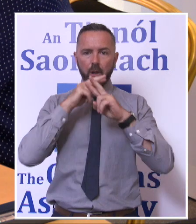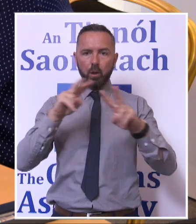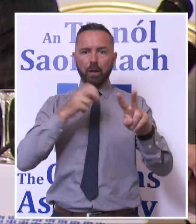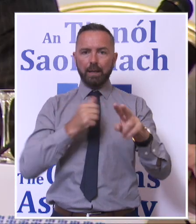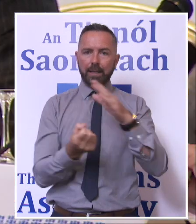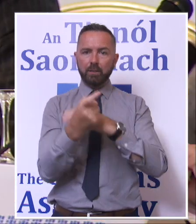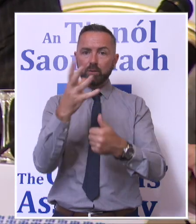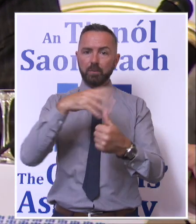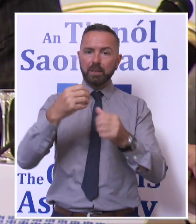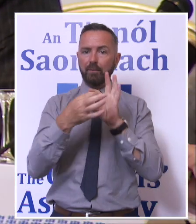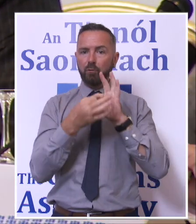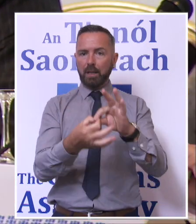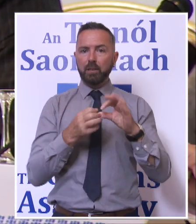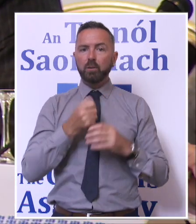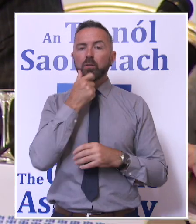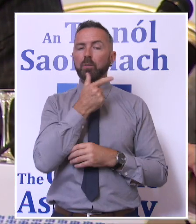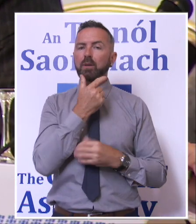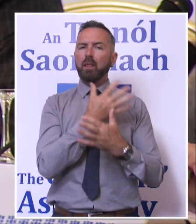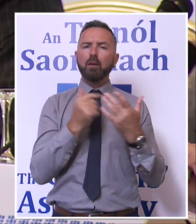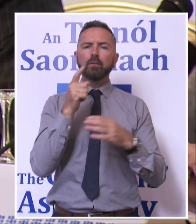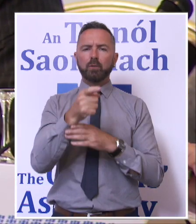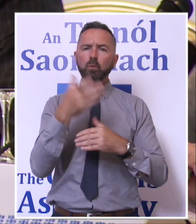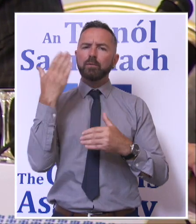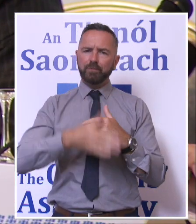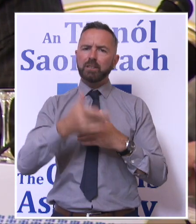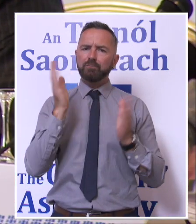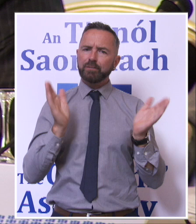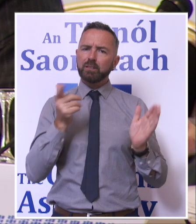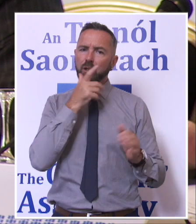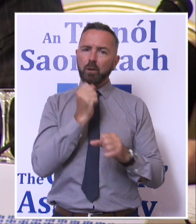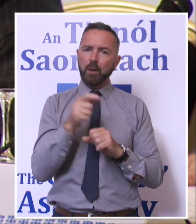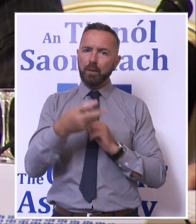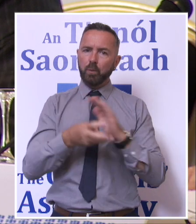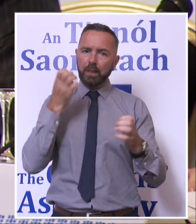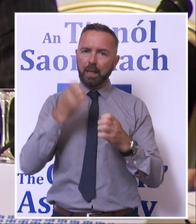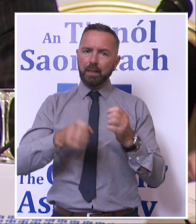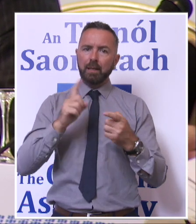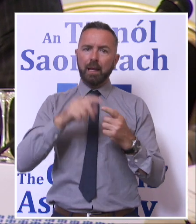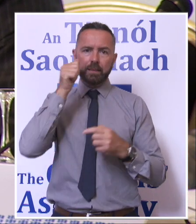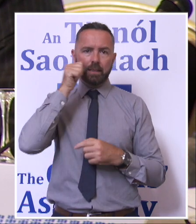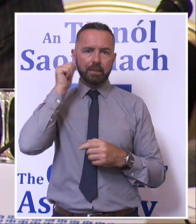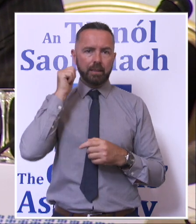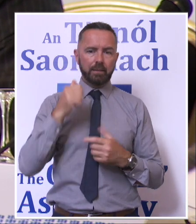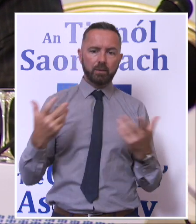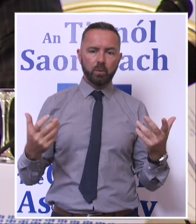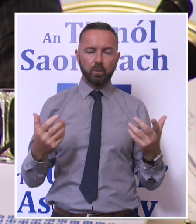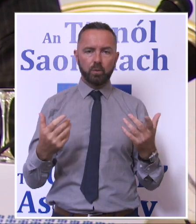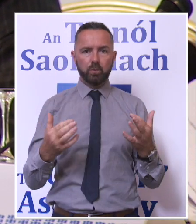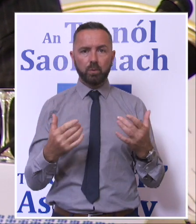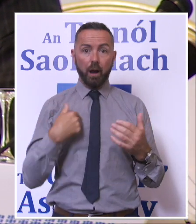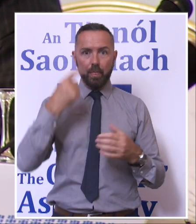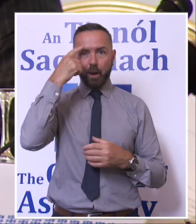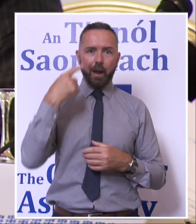Dublin. And luckily many of those were addressed over the weekend and yesterday, so I thought I'd won the Assembly question